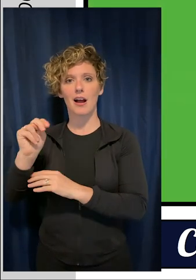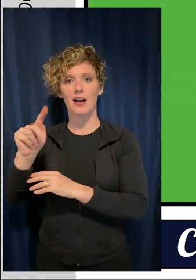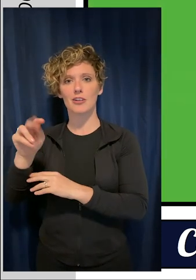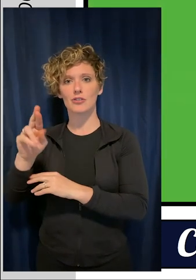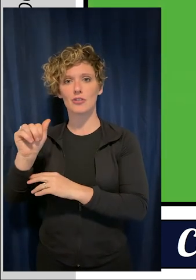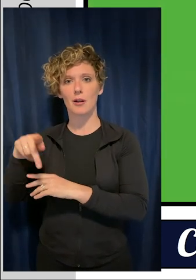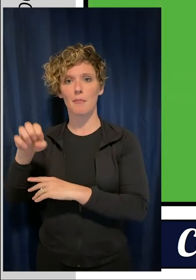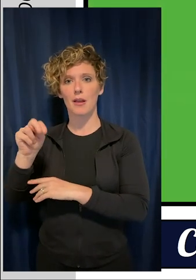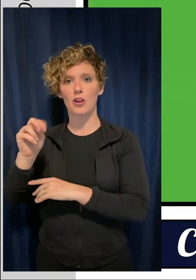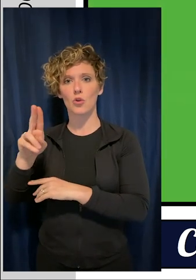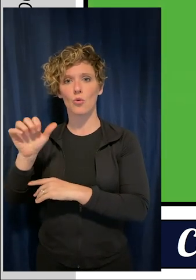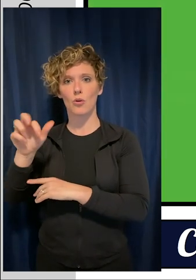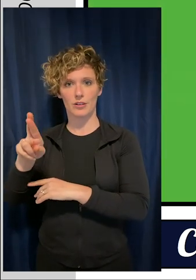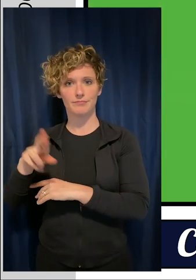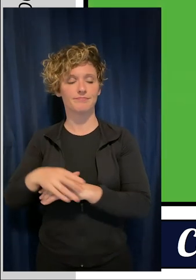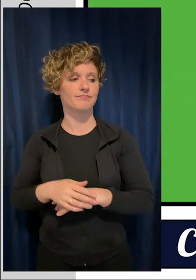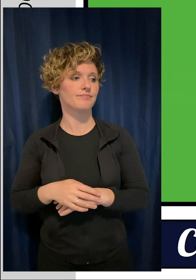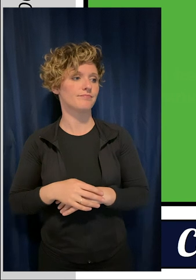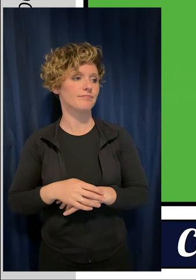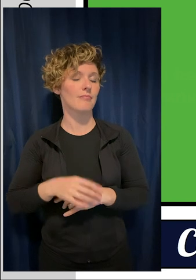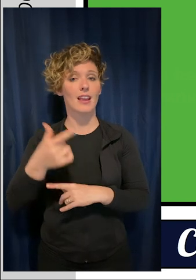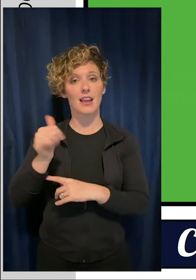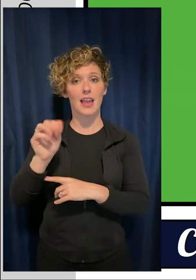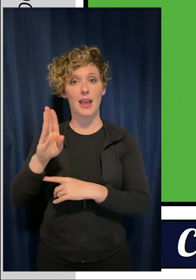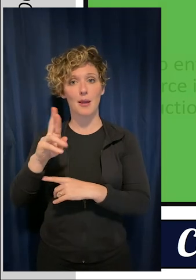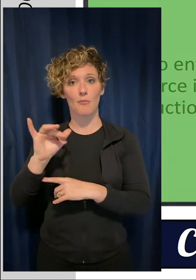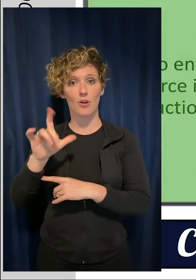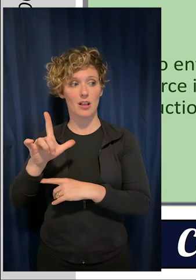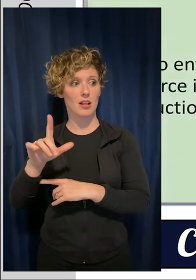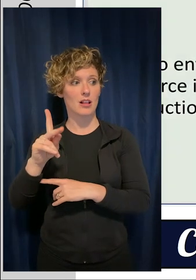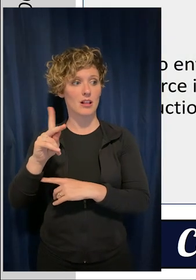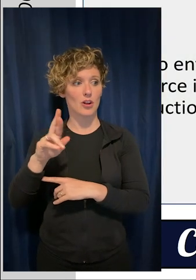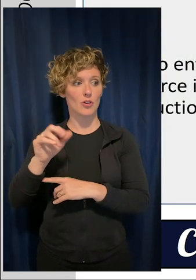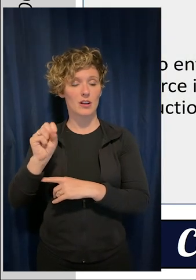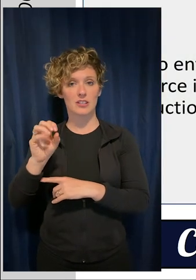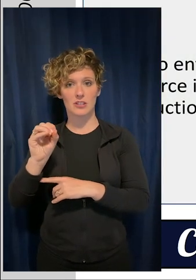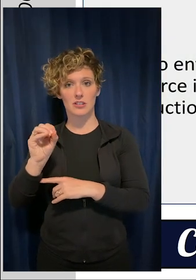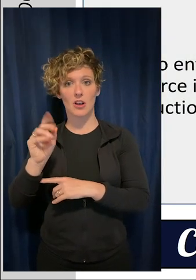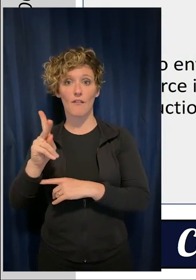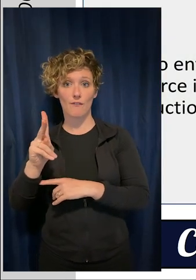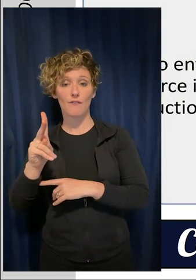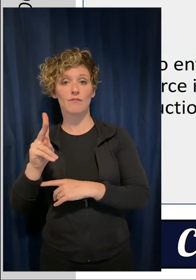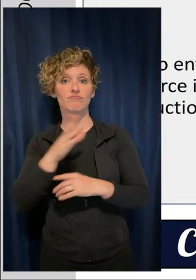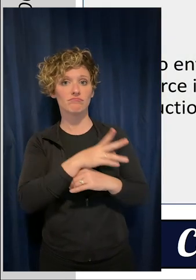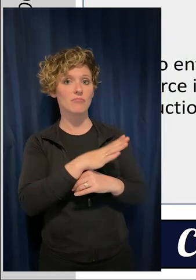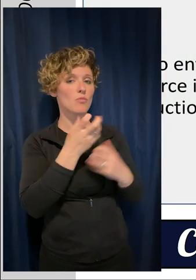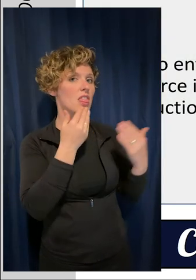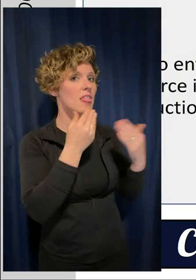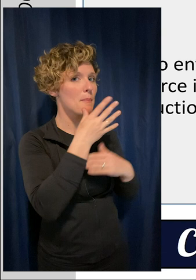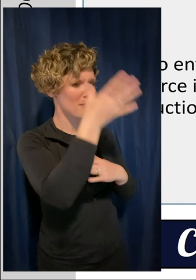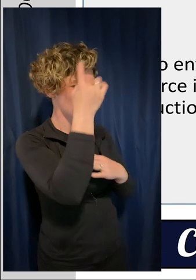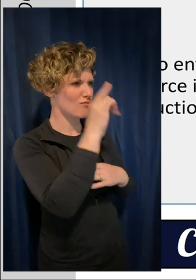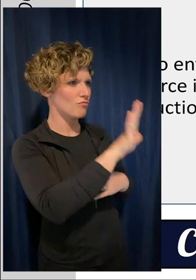Gabriel Kraskoff would like to thank his mom and dad for all of their support. In the future, he plans to enter the workforce